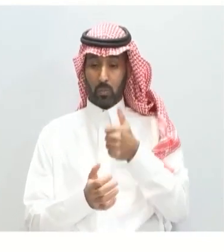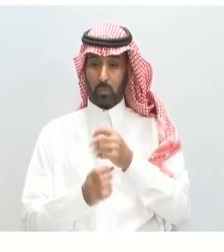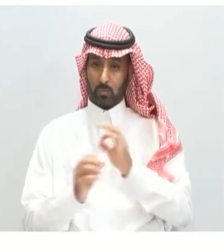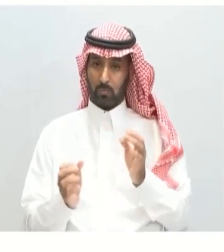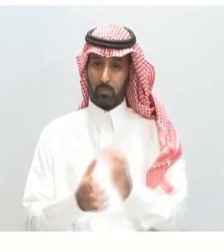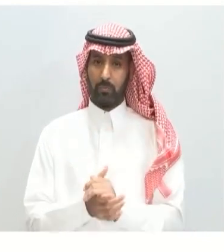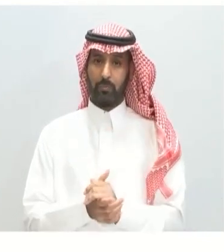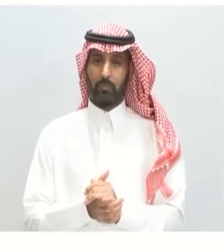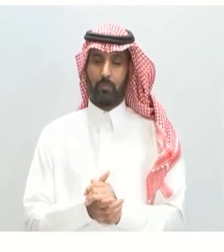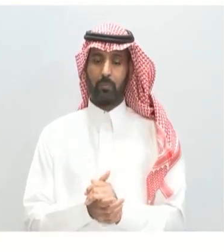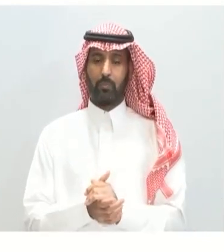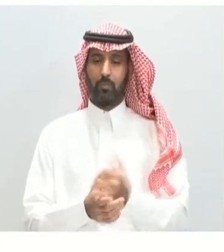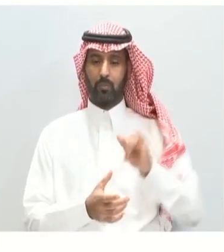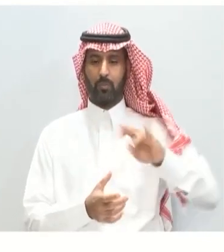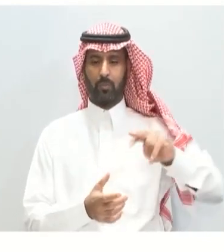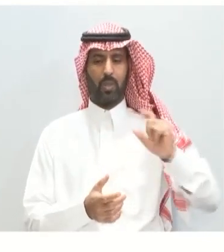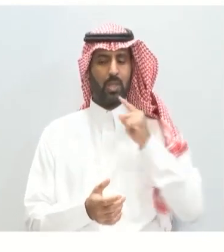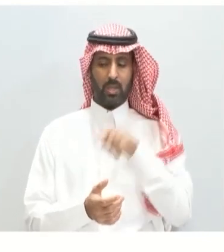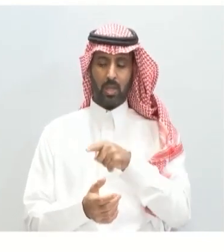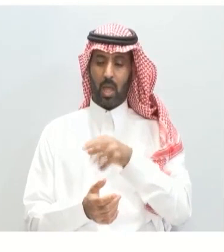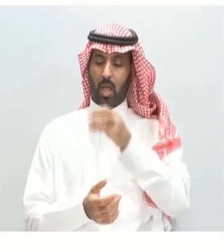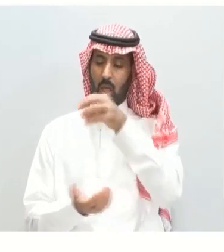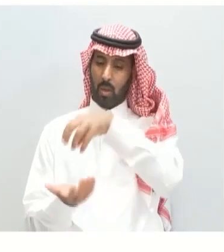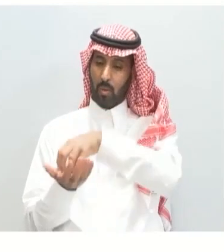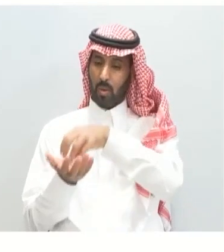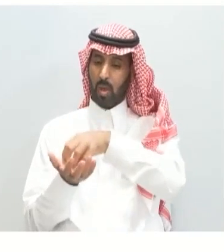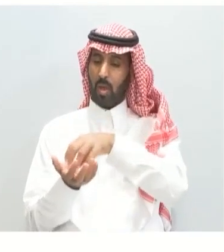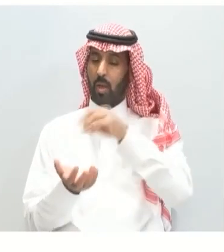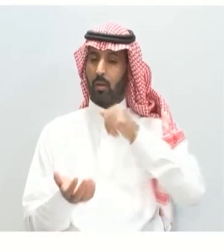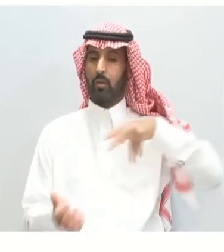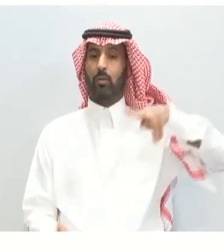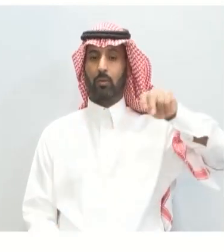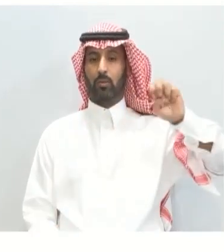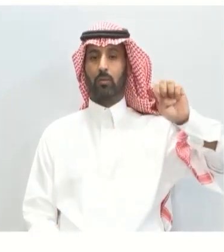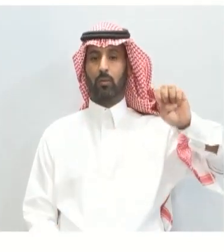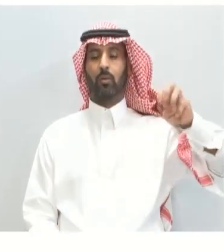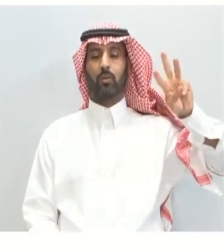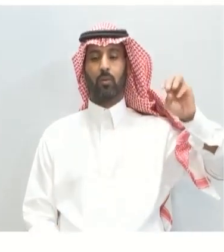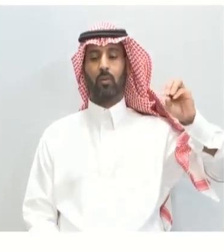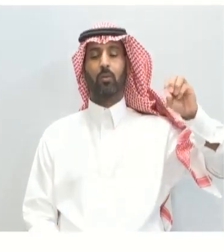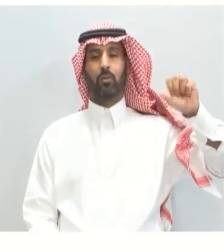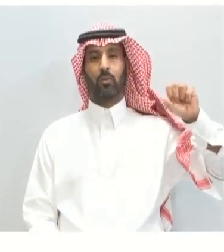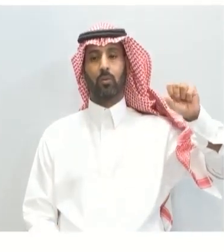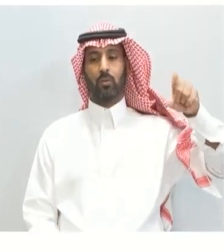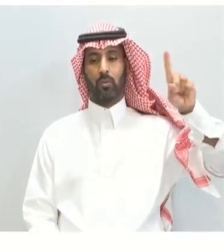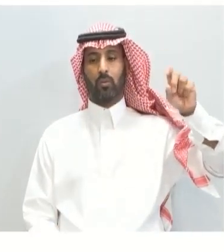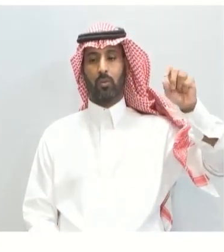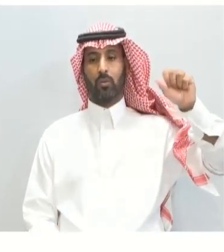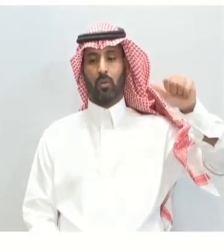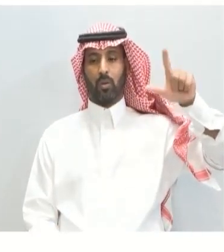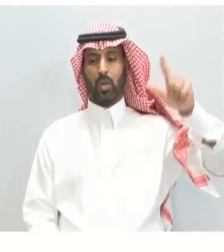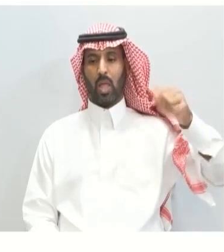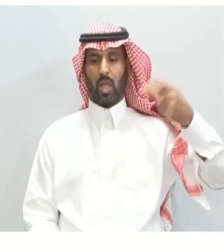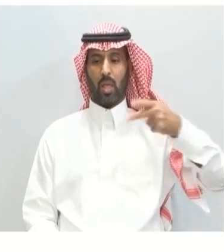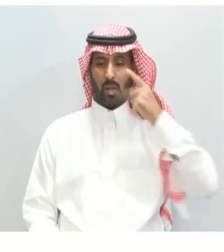It, so it here is New Delhi. Yes, very good. Fascinating history. I went to see the monuments